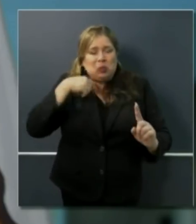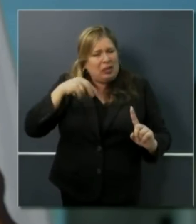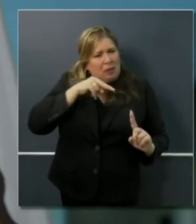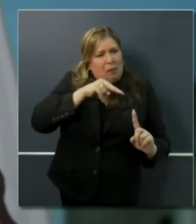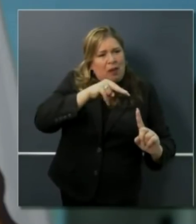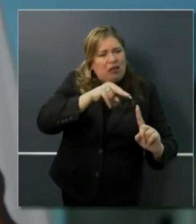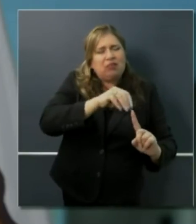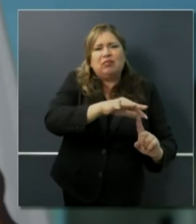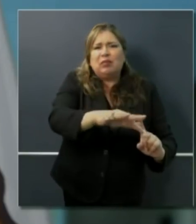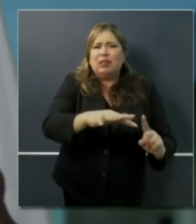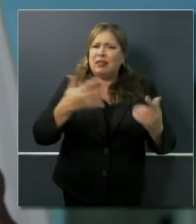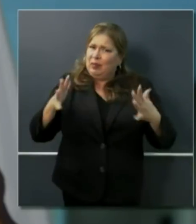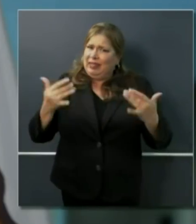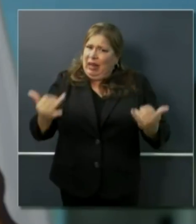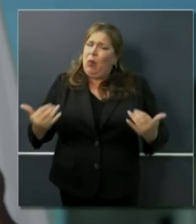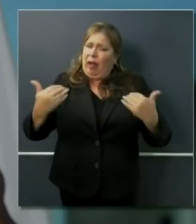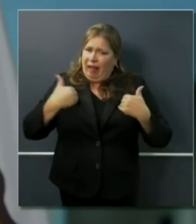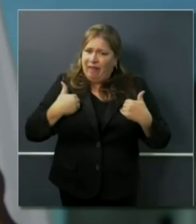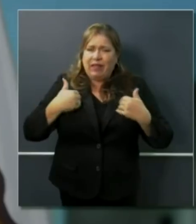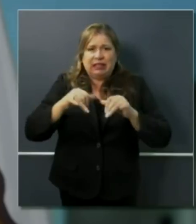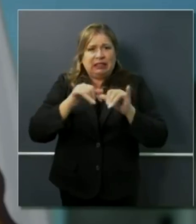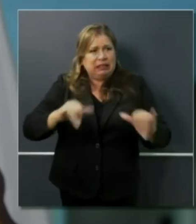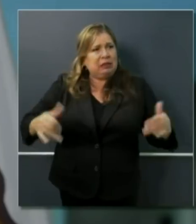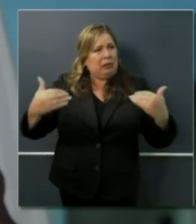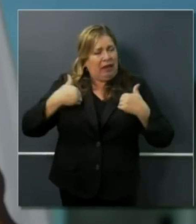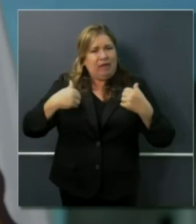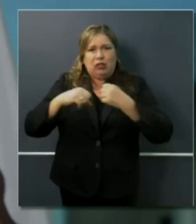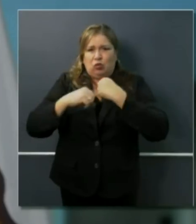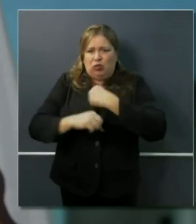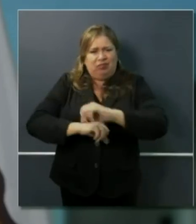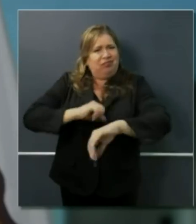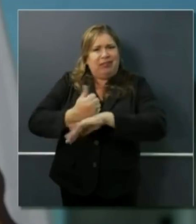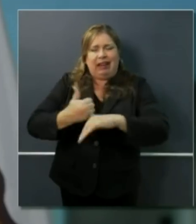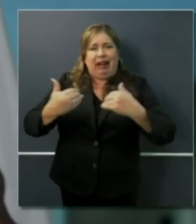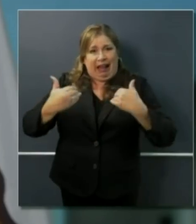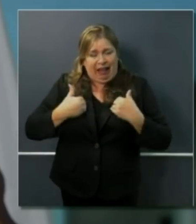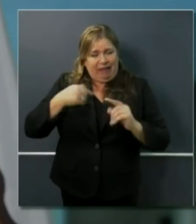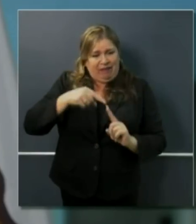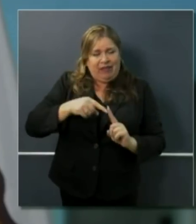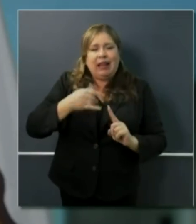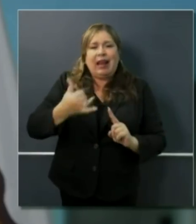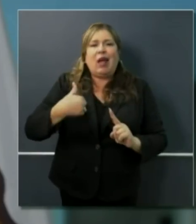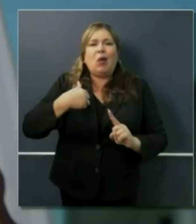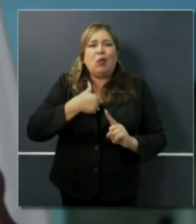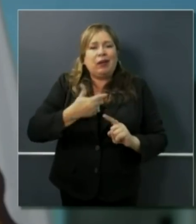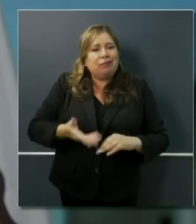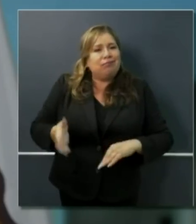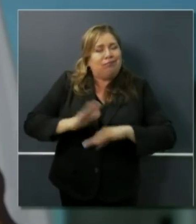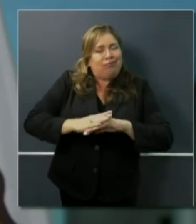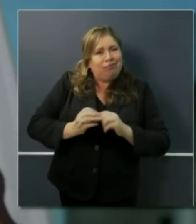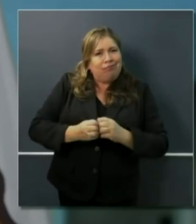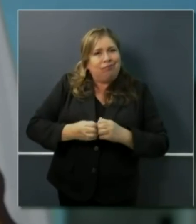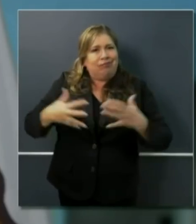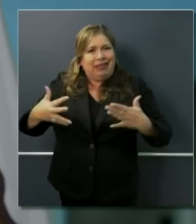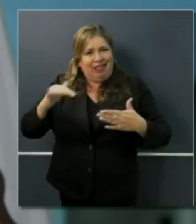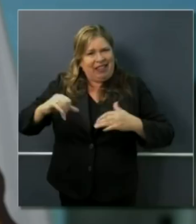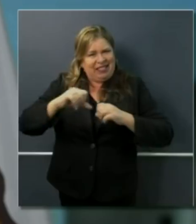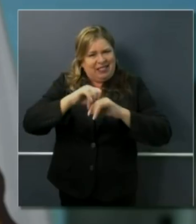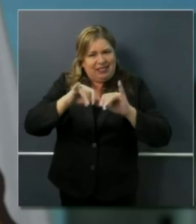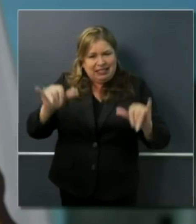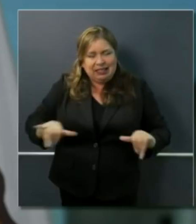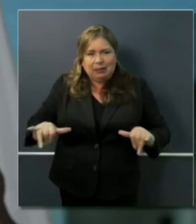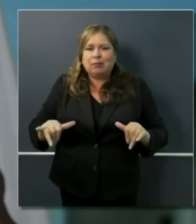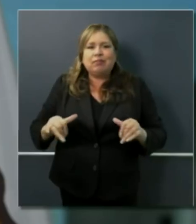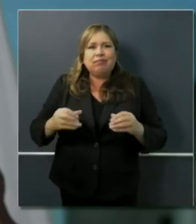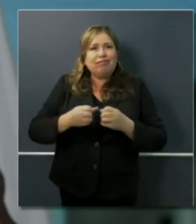an infrastructure, a foundation that's already in place, and now we're just amplifying that and we're building on that. And